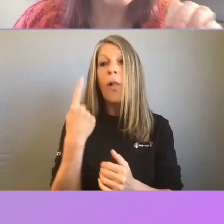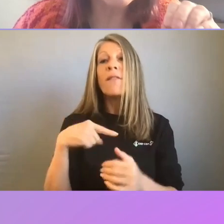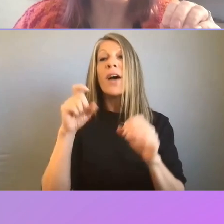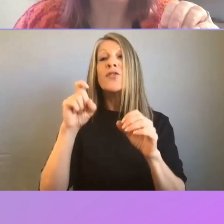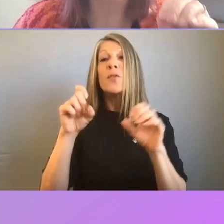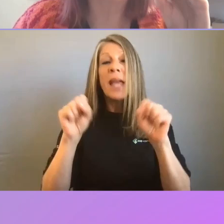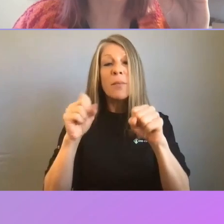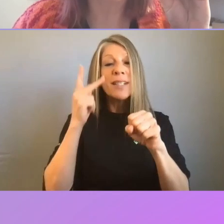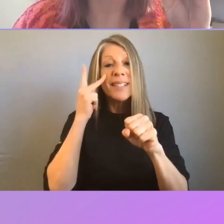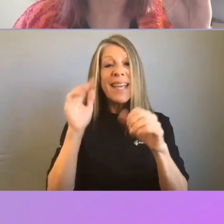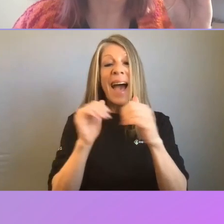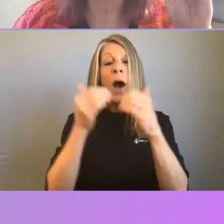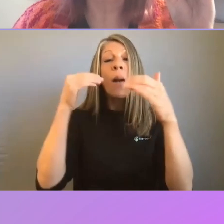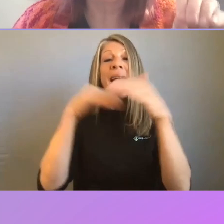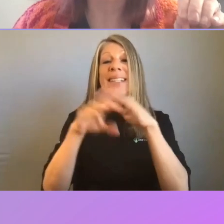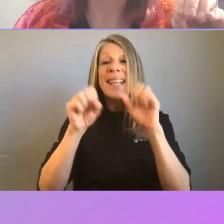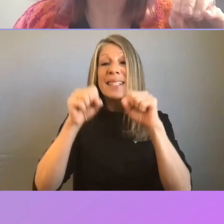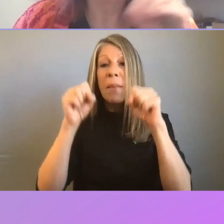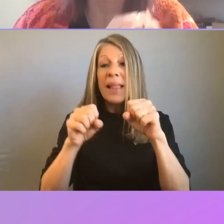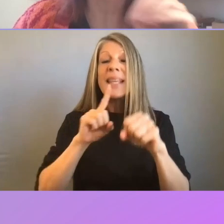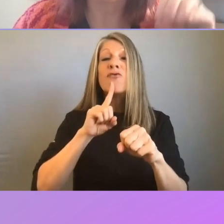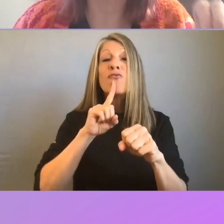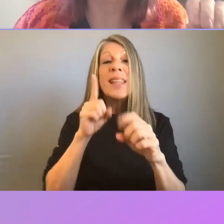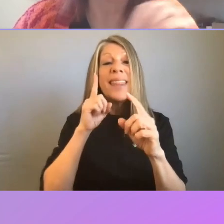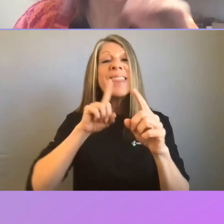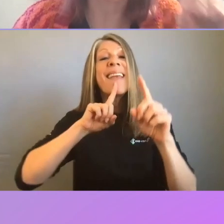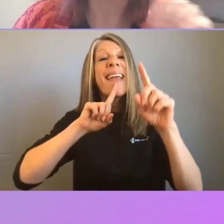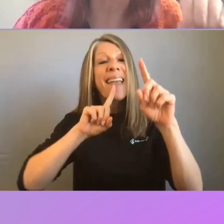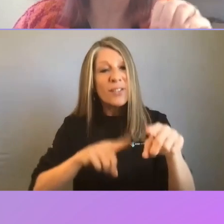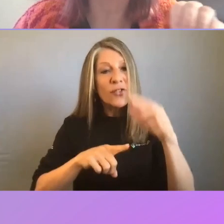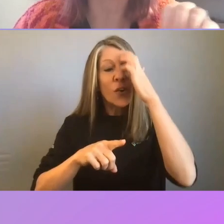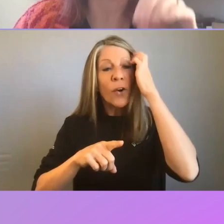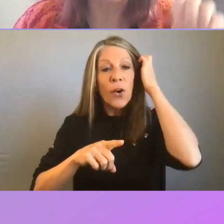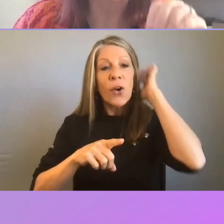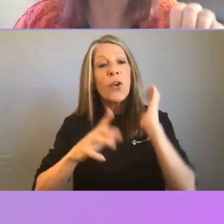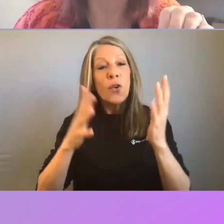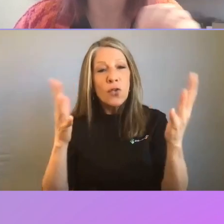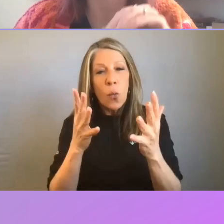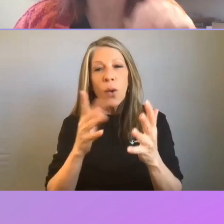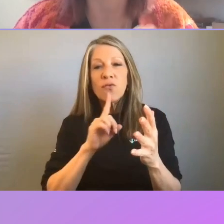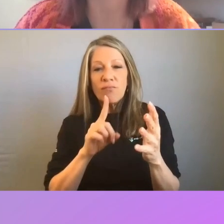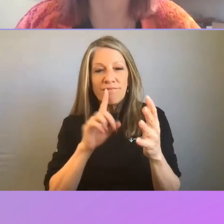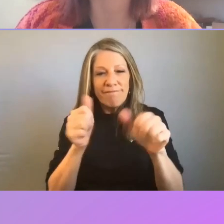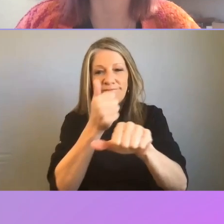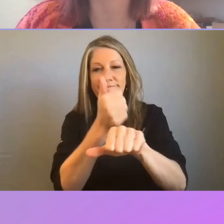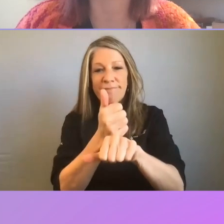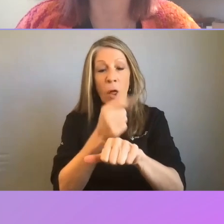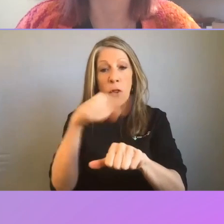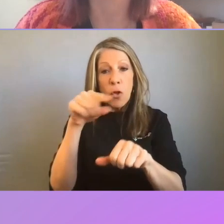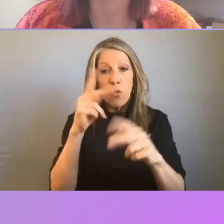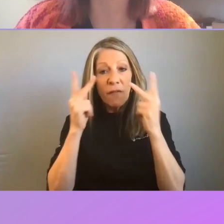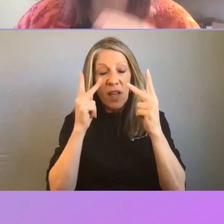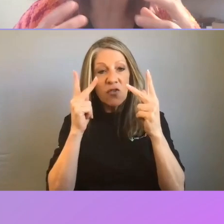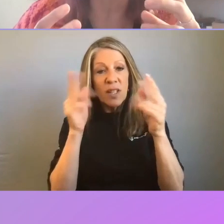how accessibility is really the answer to what in the underscoring and the manifestation of these vision